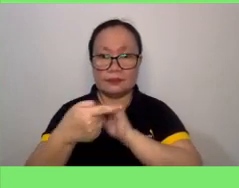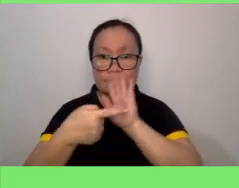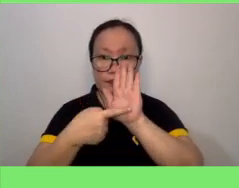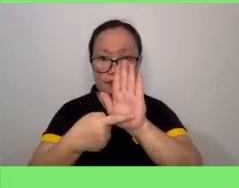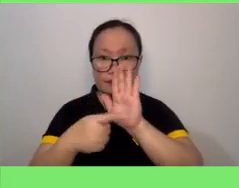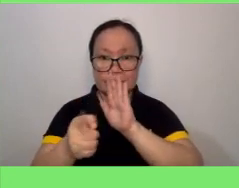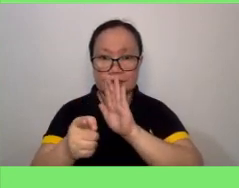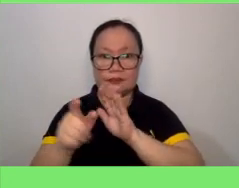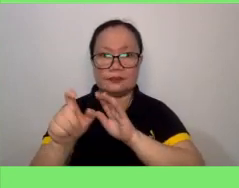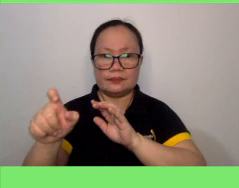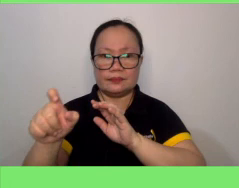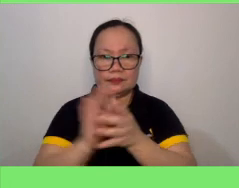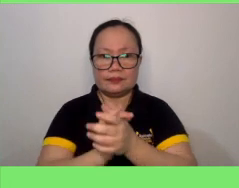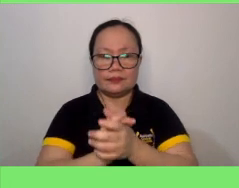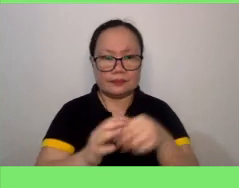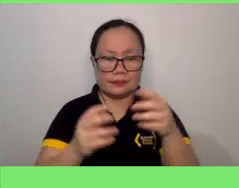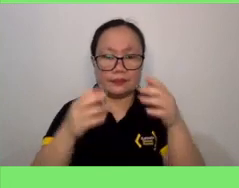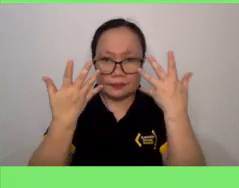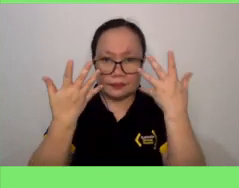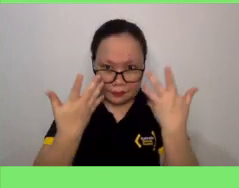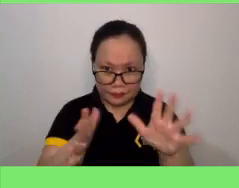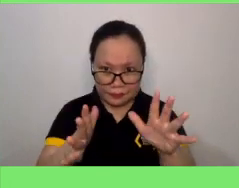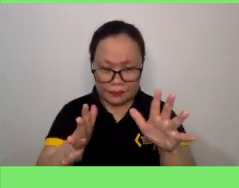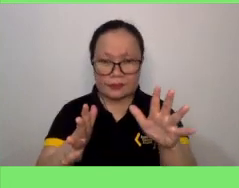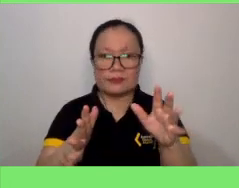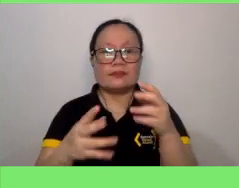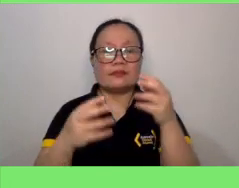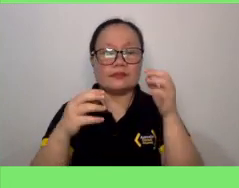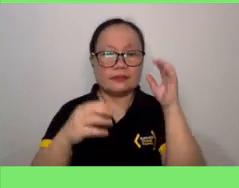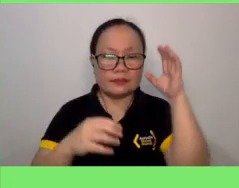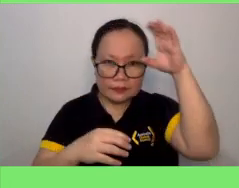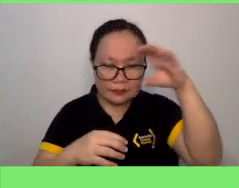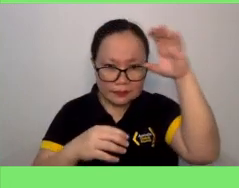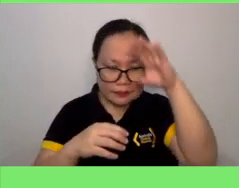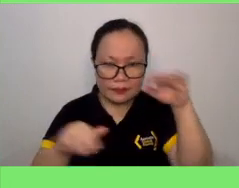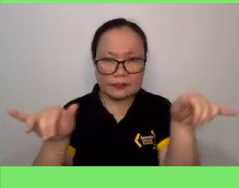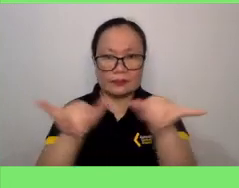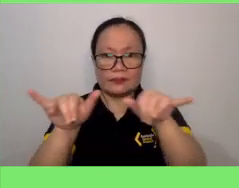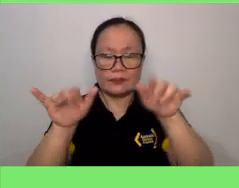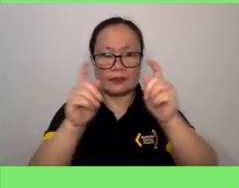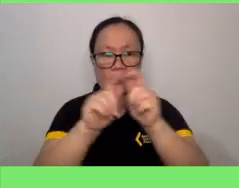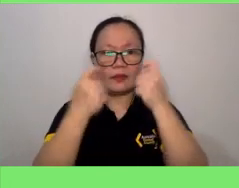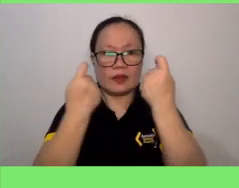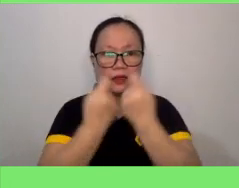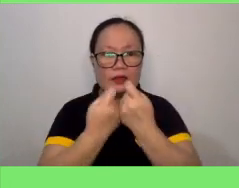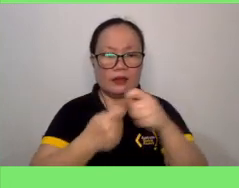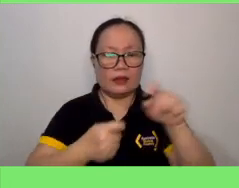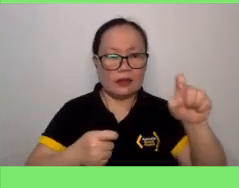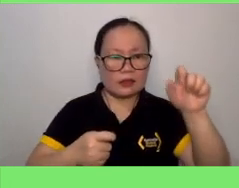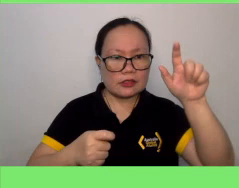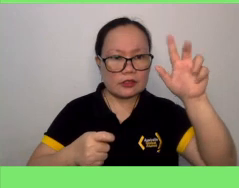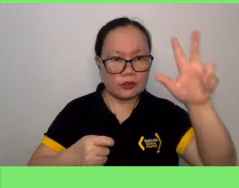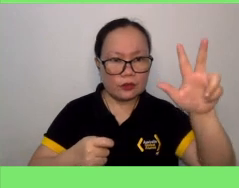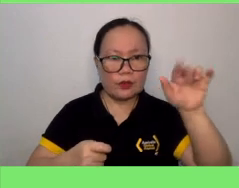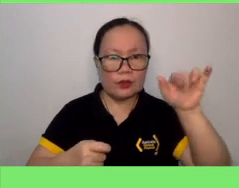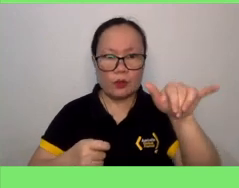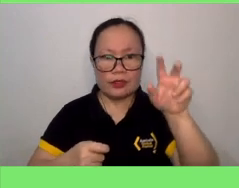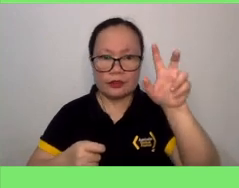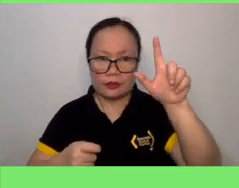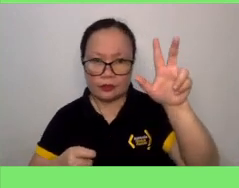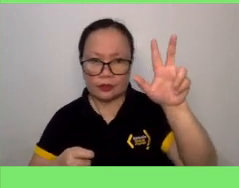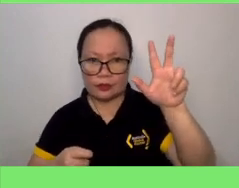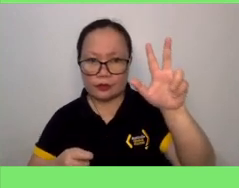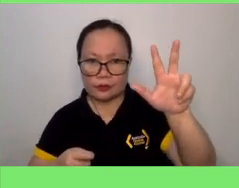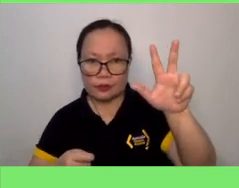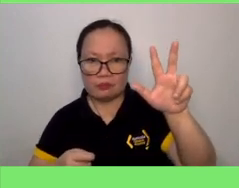Okay? Now, after nito, tingnan po natin kung merong pareho ng, kung meron tayong like terms. So, this is x cube,